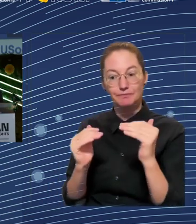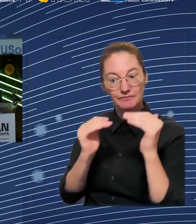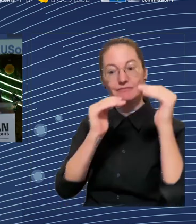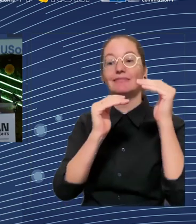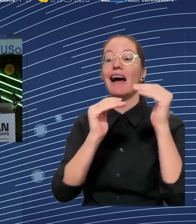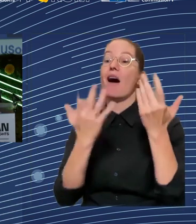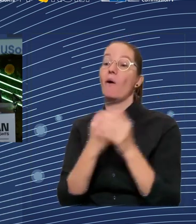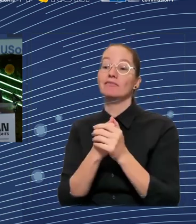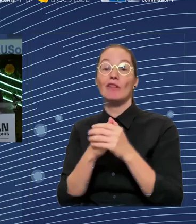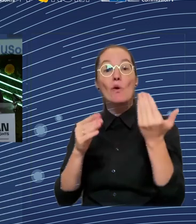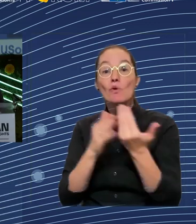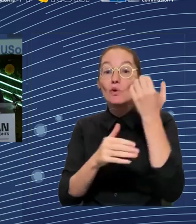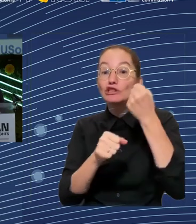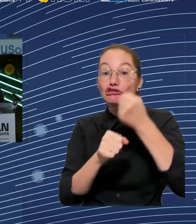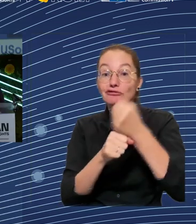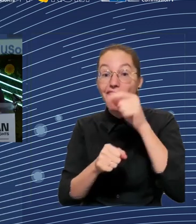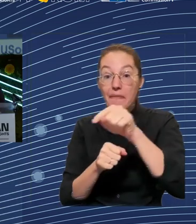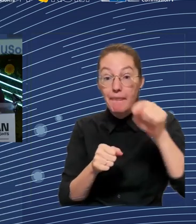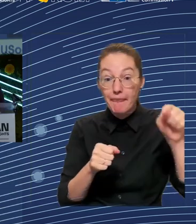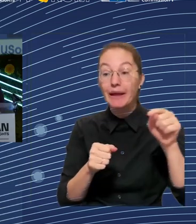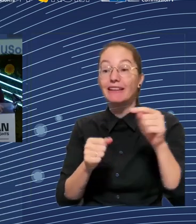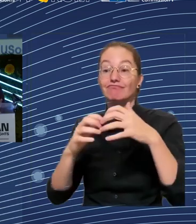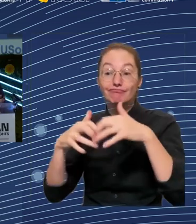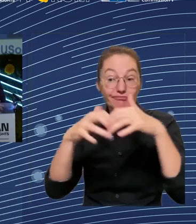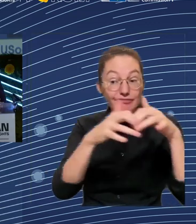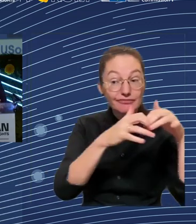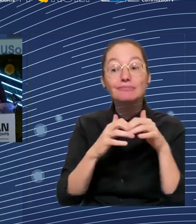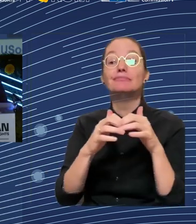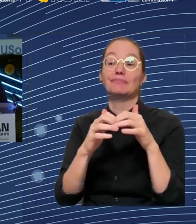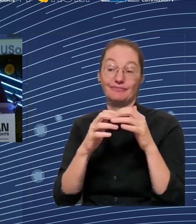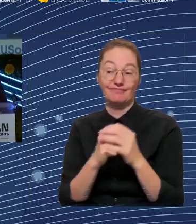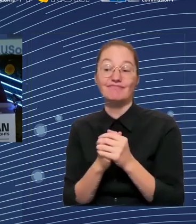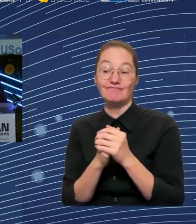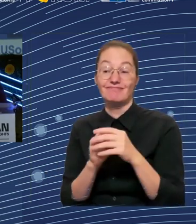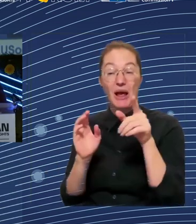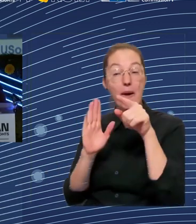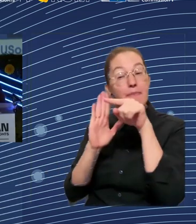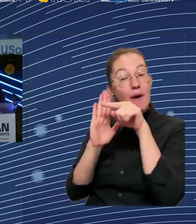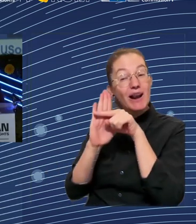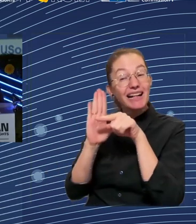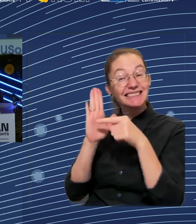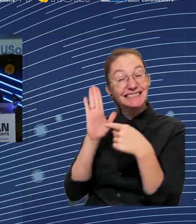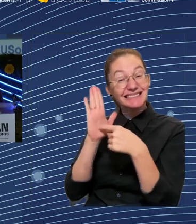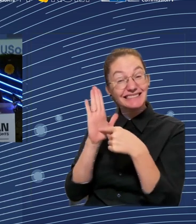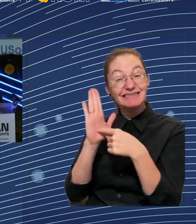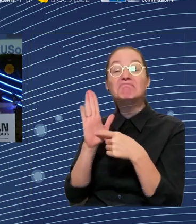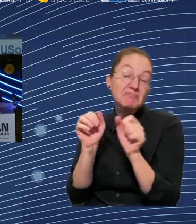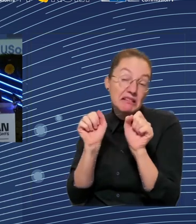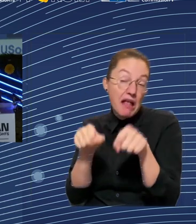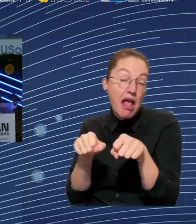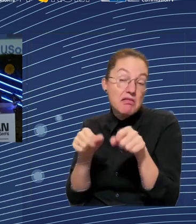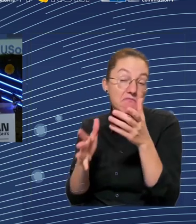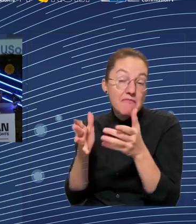using administrative and survey data. Based on the first results of the project, we show that upskilling and reskilling can